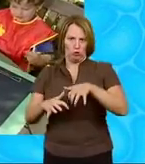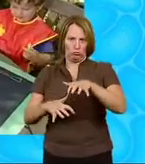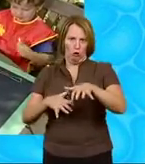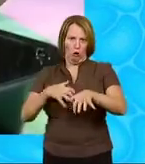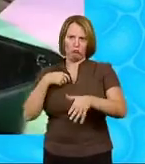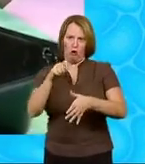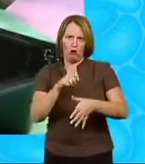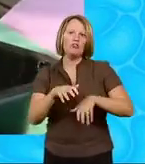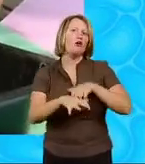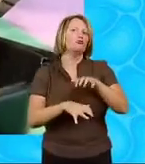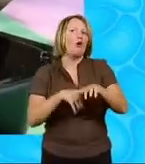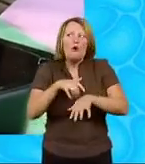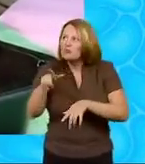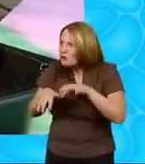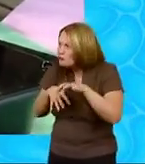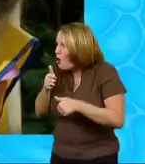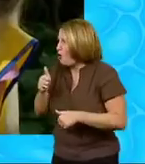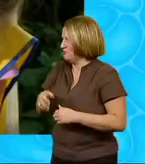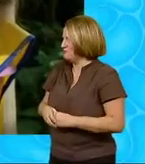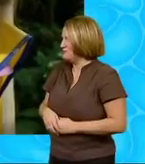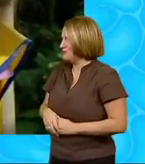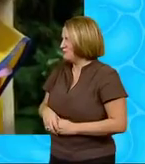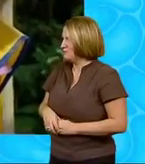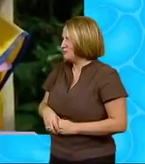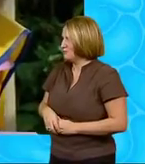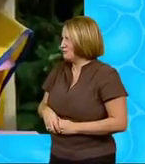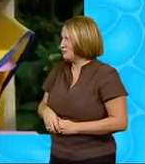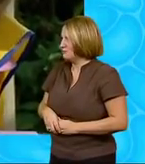This is a dinosaur. A dinosaur, of course it is.